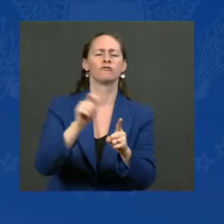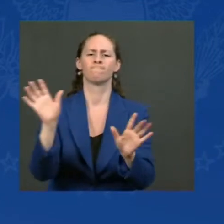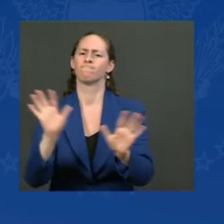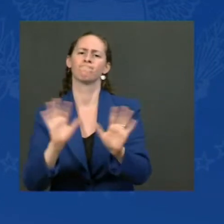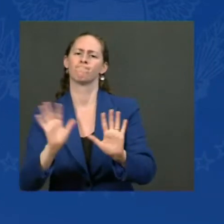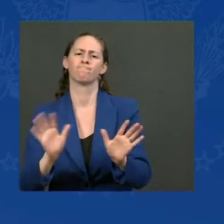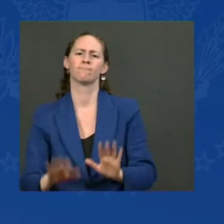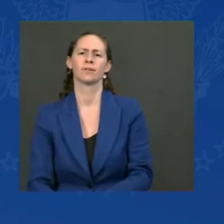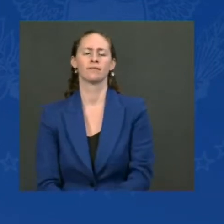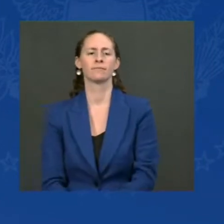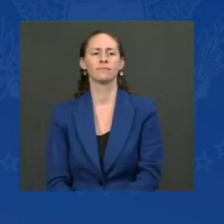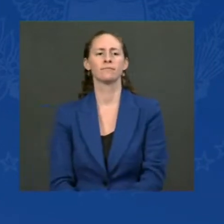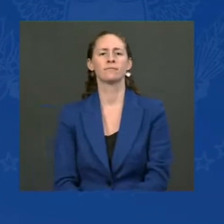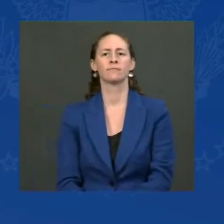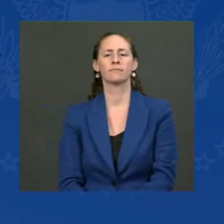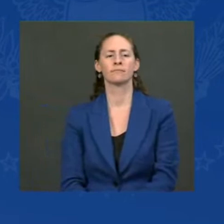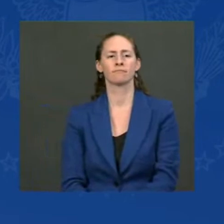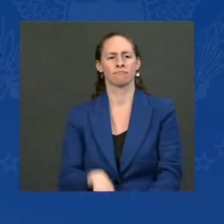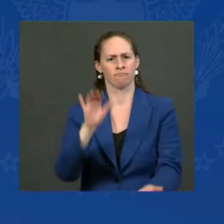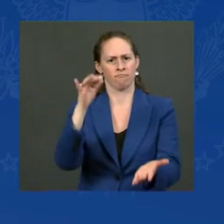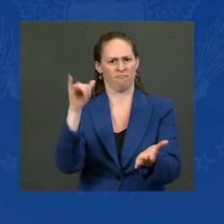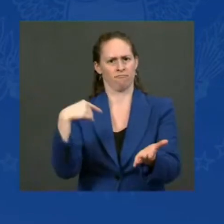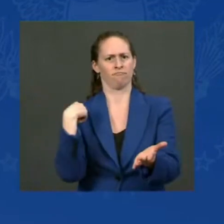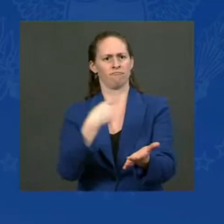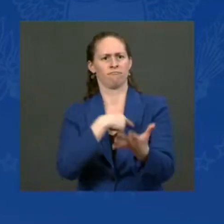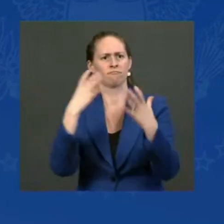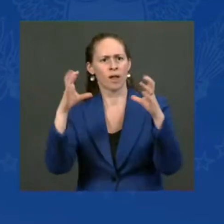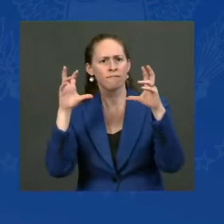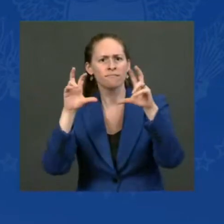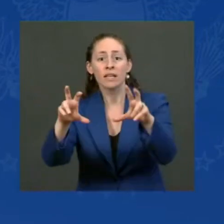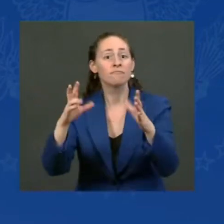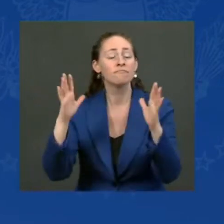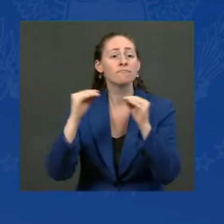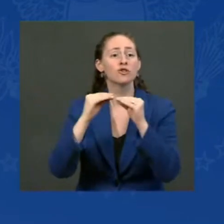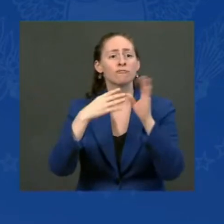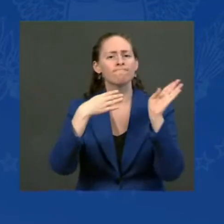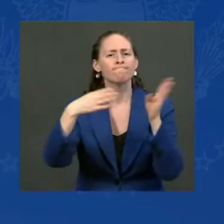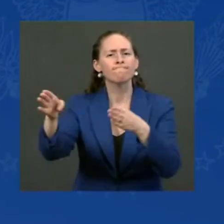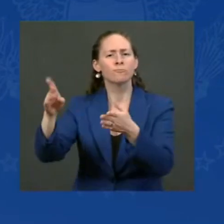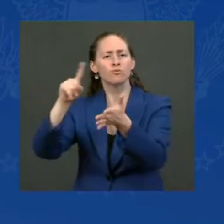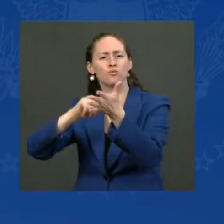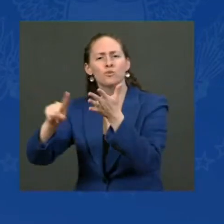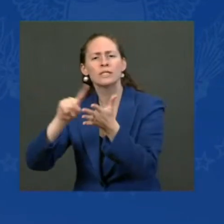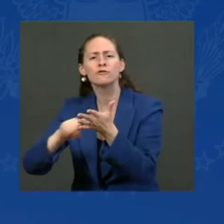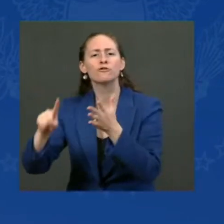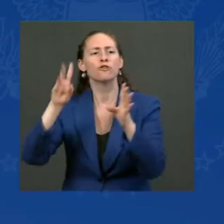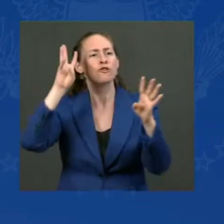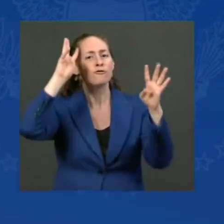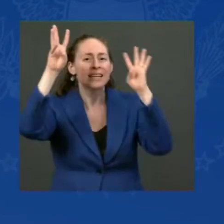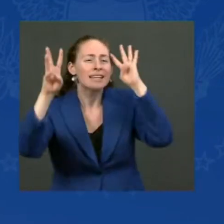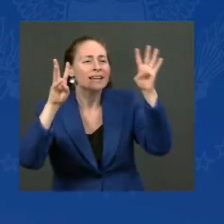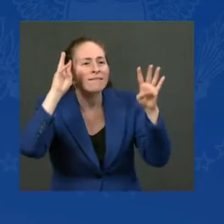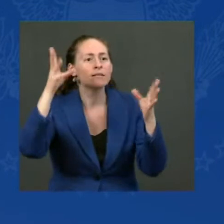profound investment in research and innovation, working with countries at